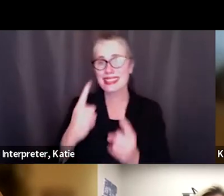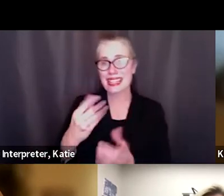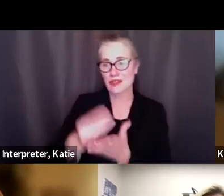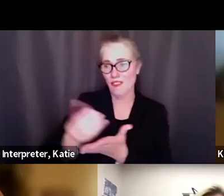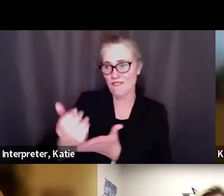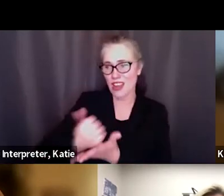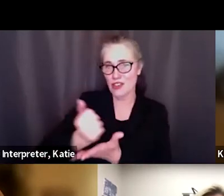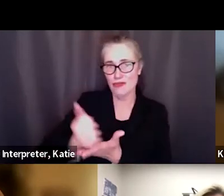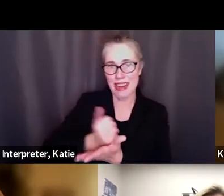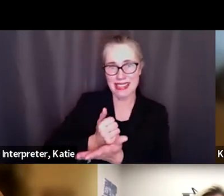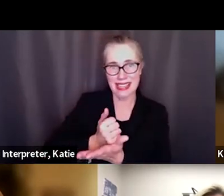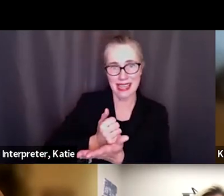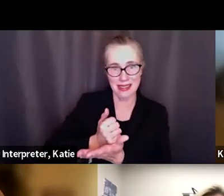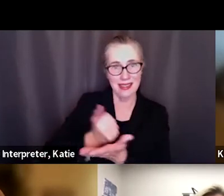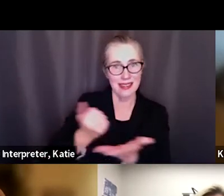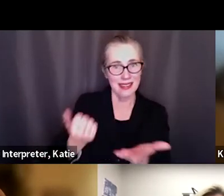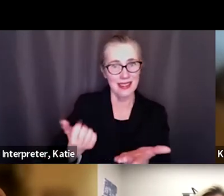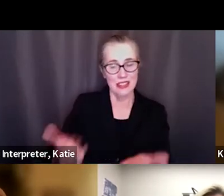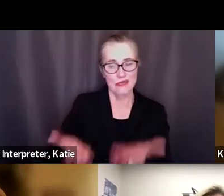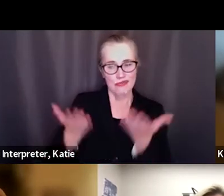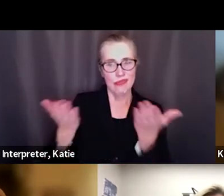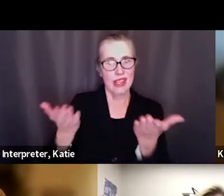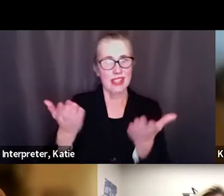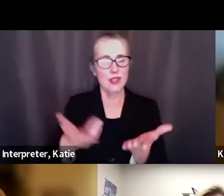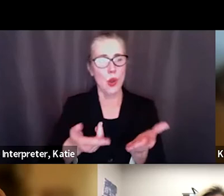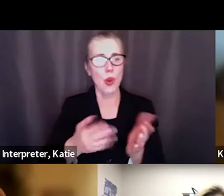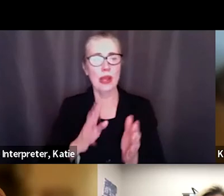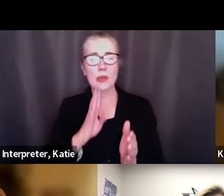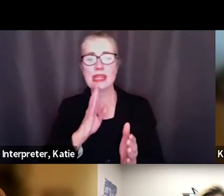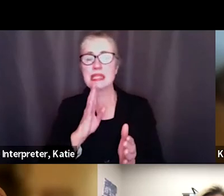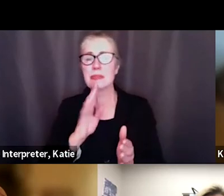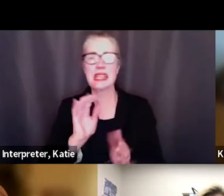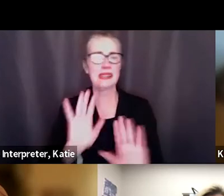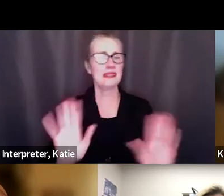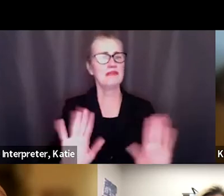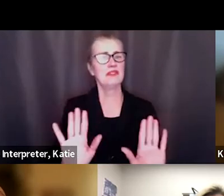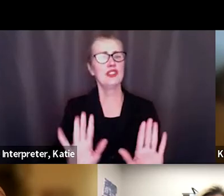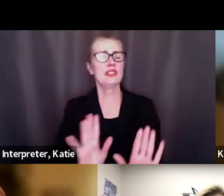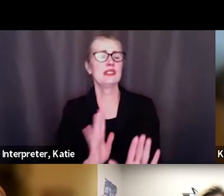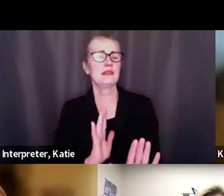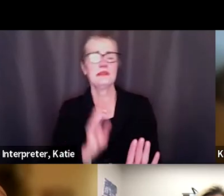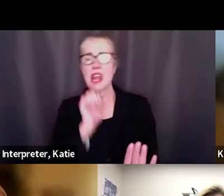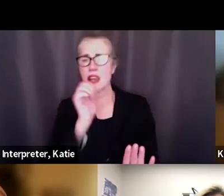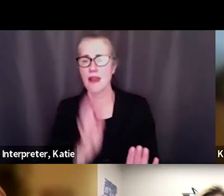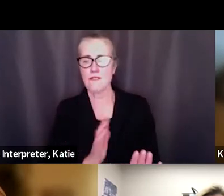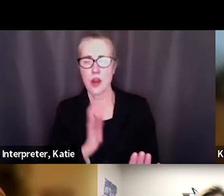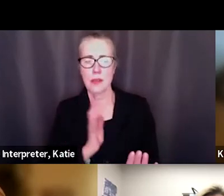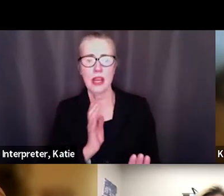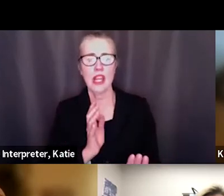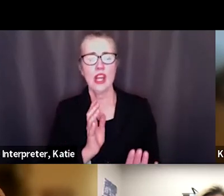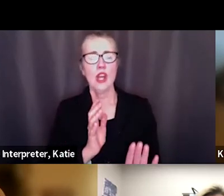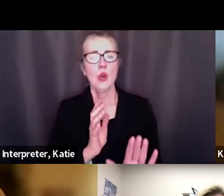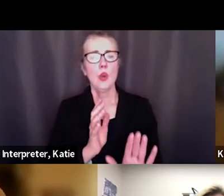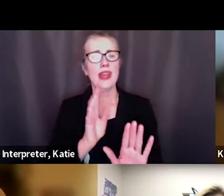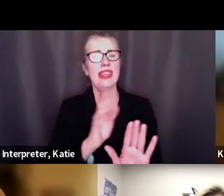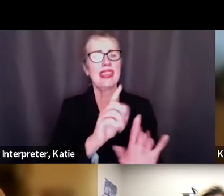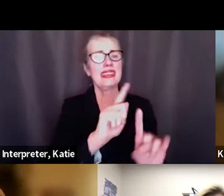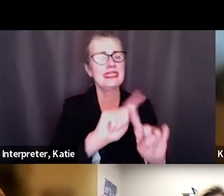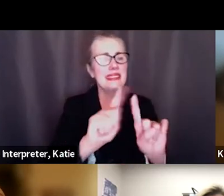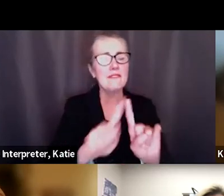and how we went about this is just in speaking informally with a significant handful of key local foundations and